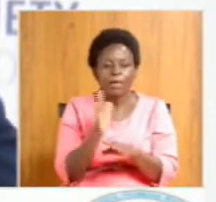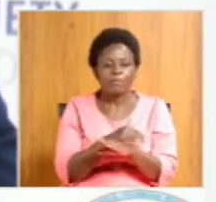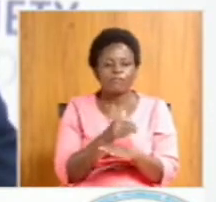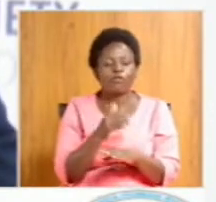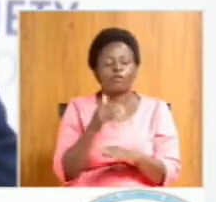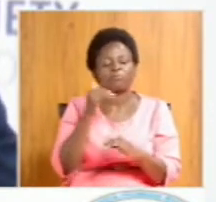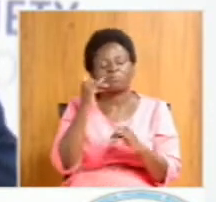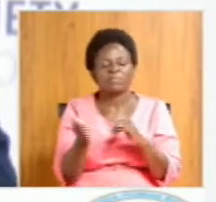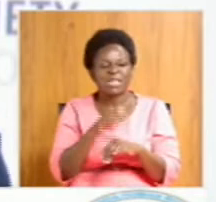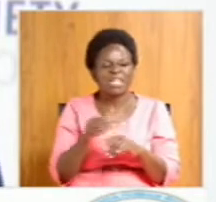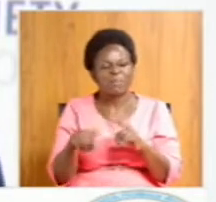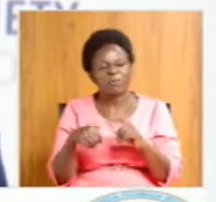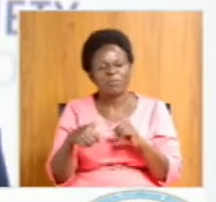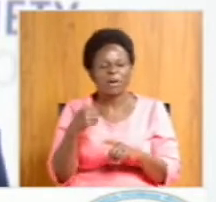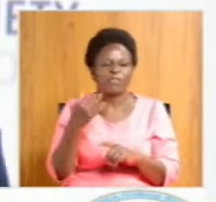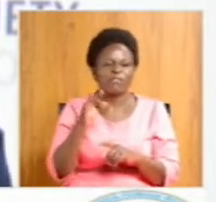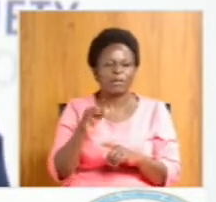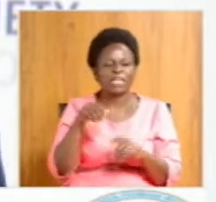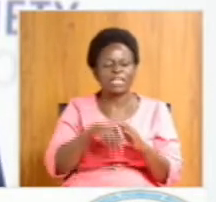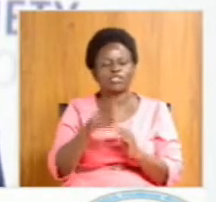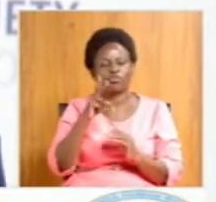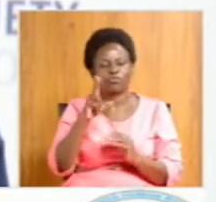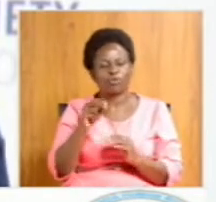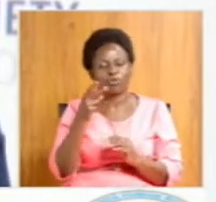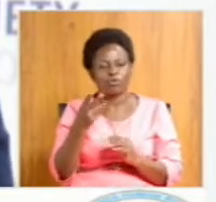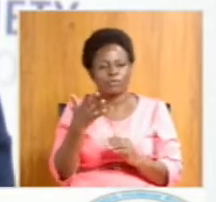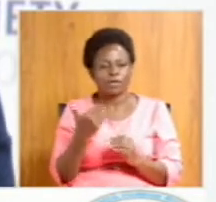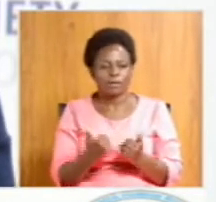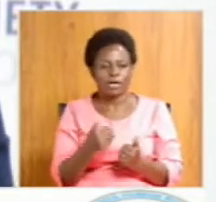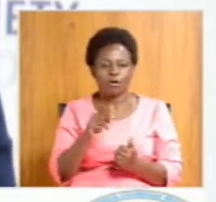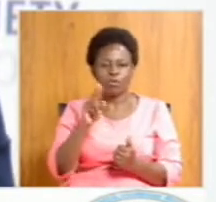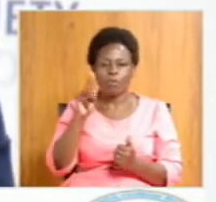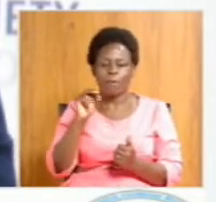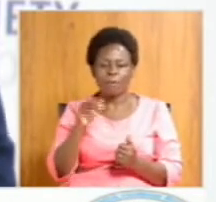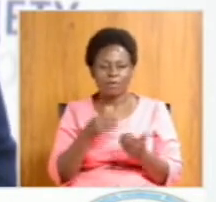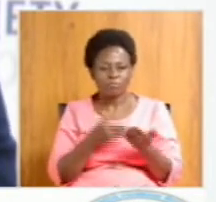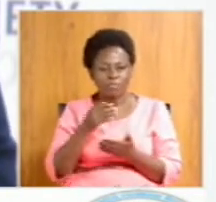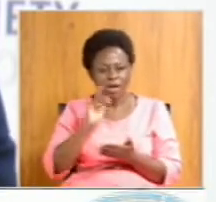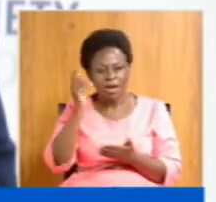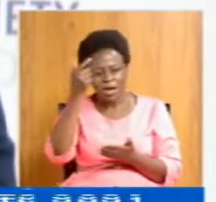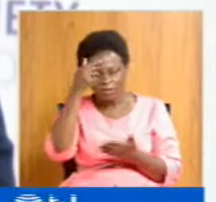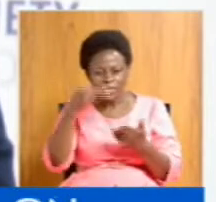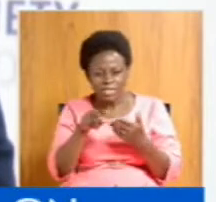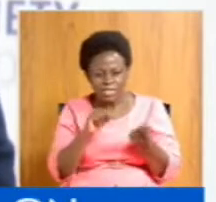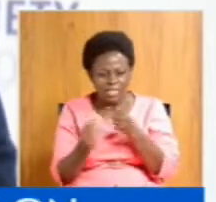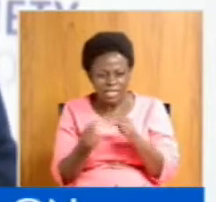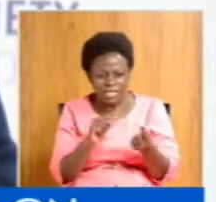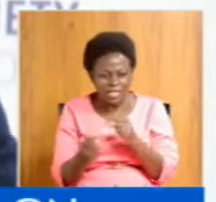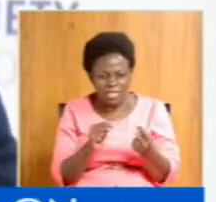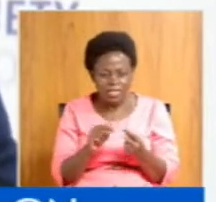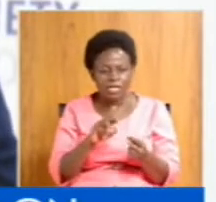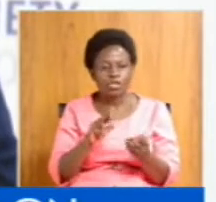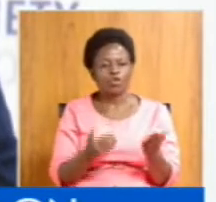the expiry date, which is around the month of February in 2025, Wumeme is engaging government to begin negotiations around